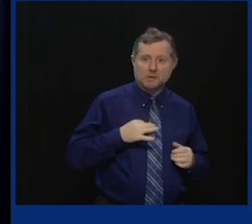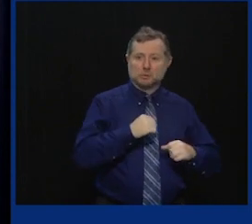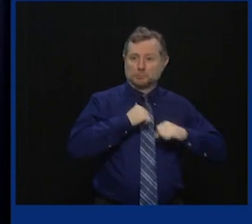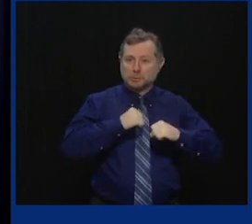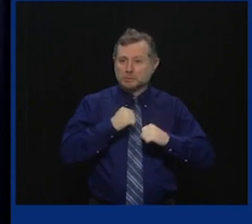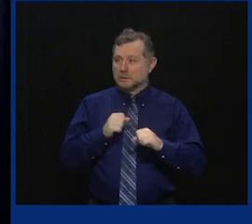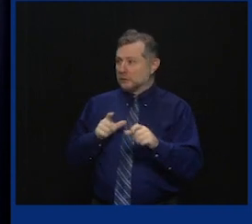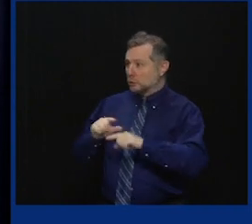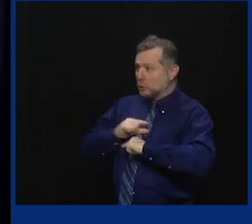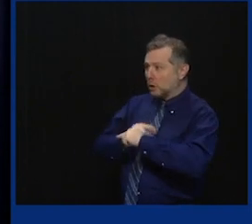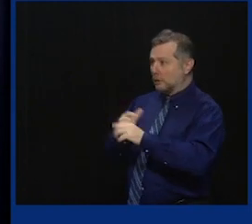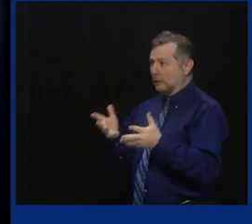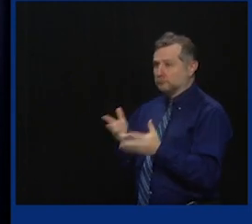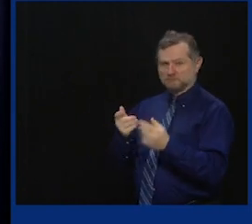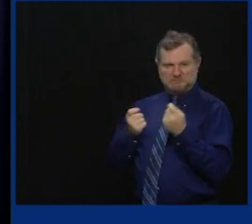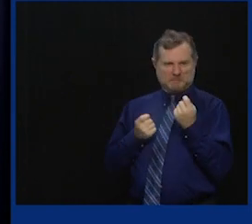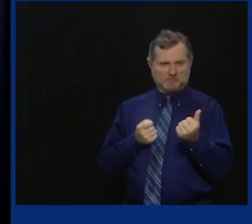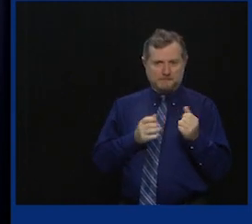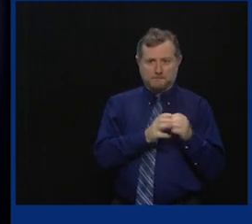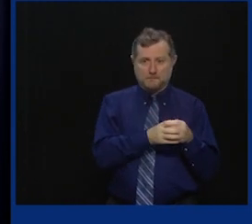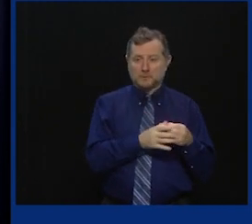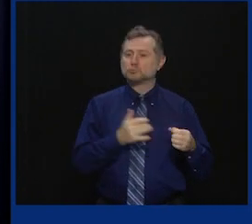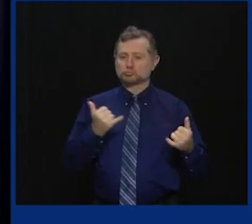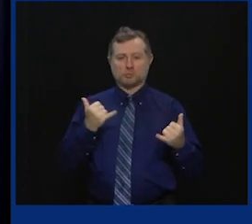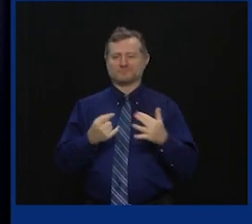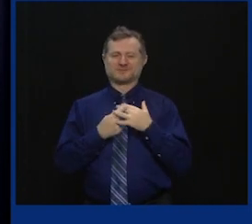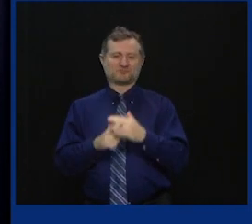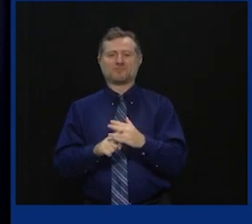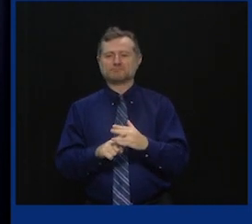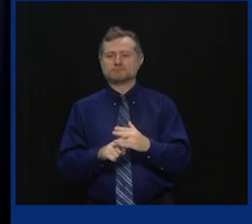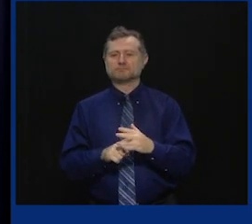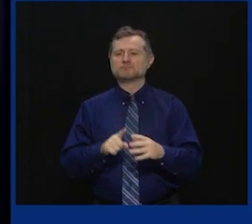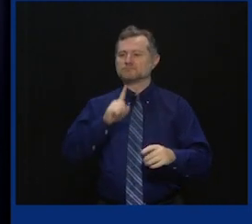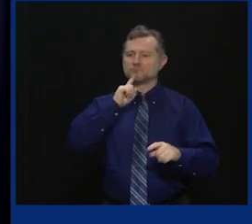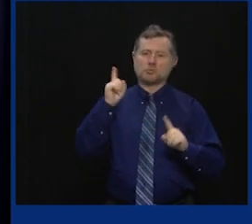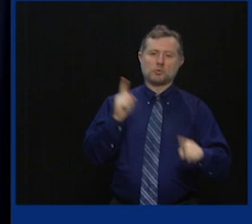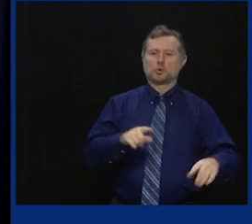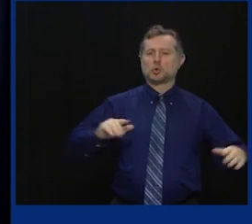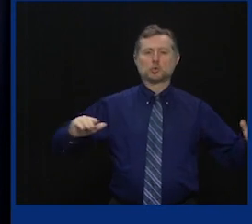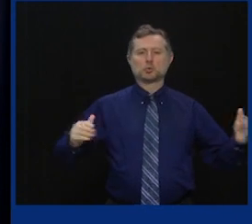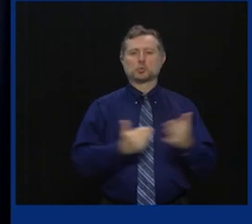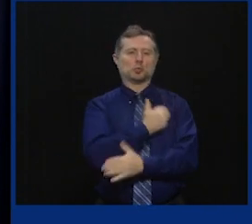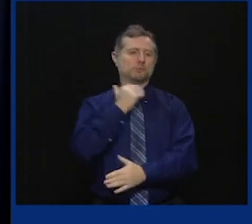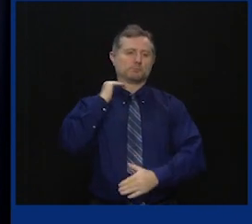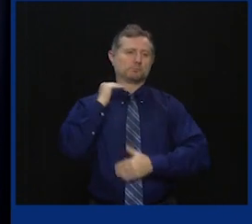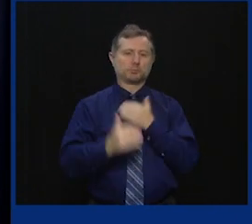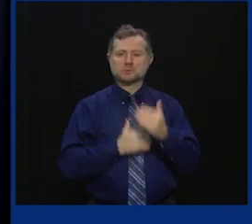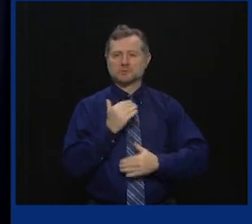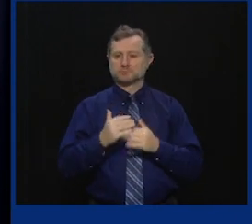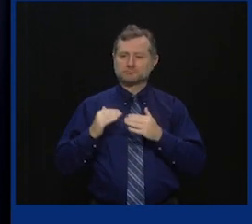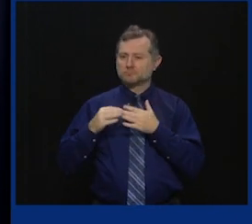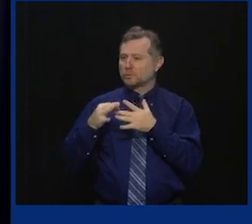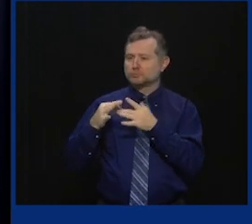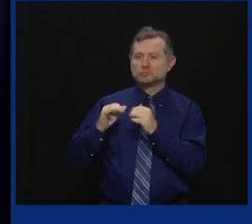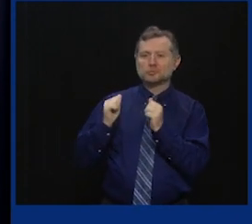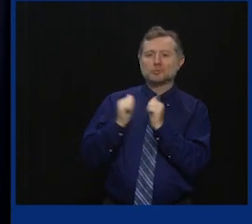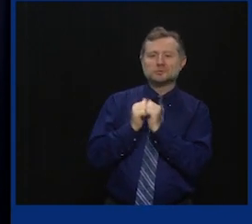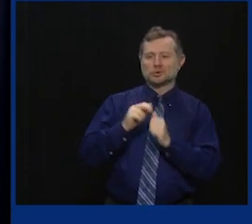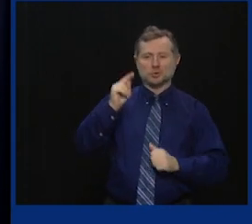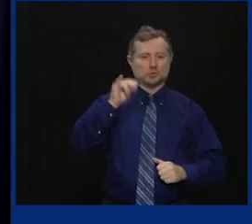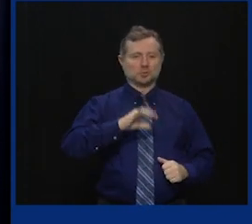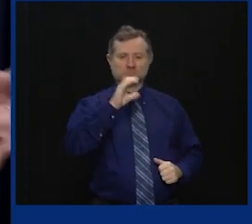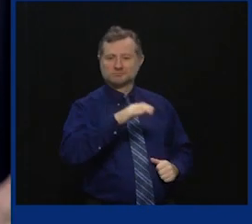today, I'm directing a brand new process in cooperation with the City of New York. And that's probably a headline,